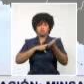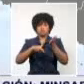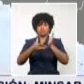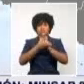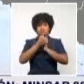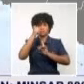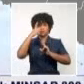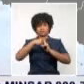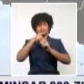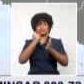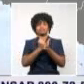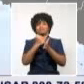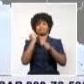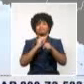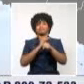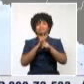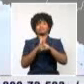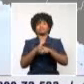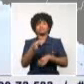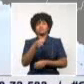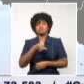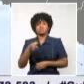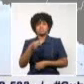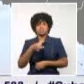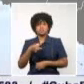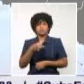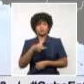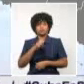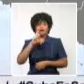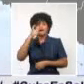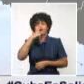The age groups with the most cases are the one from